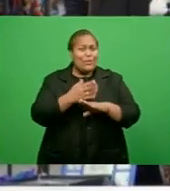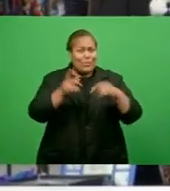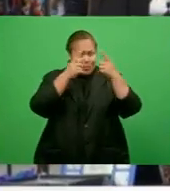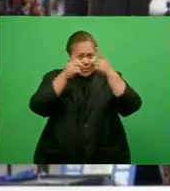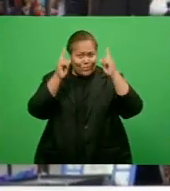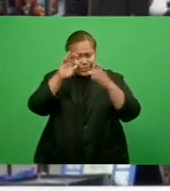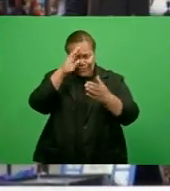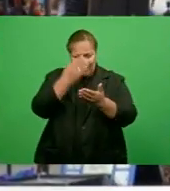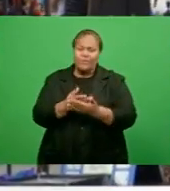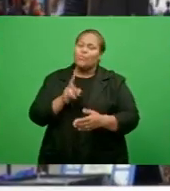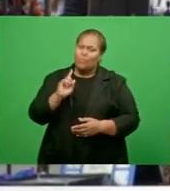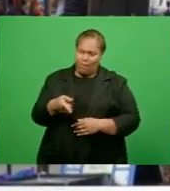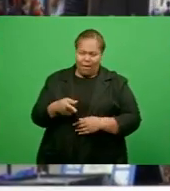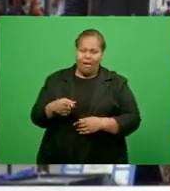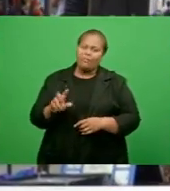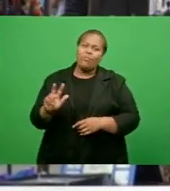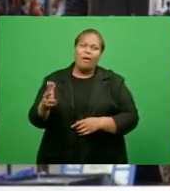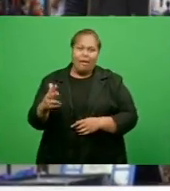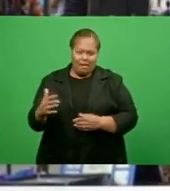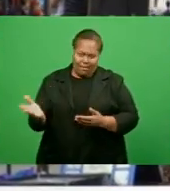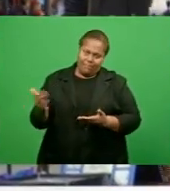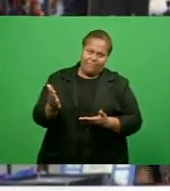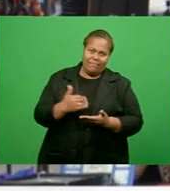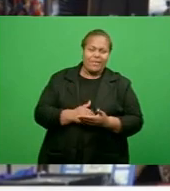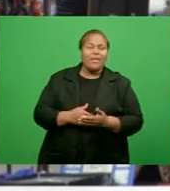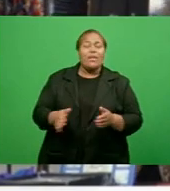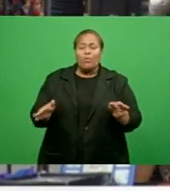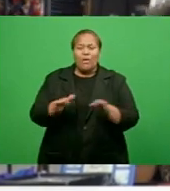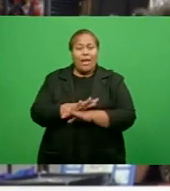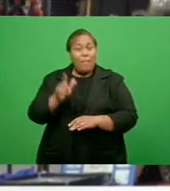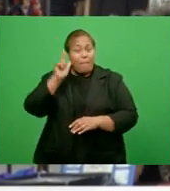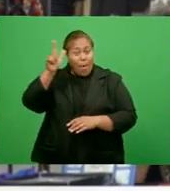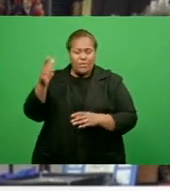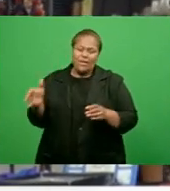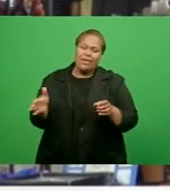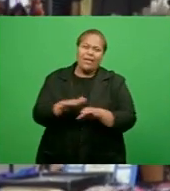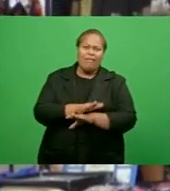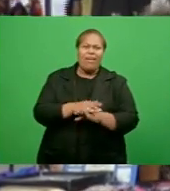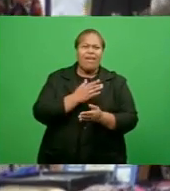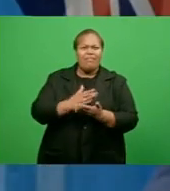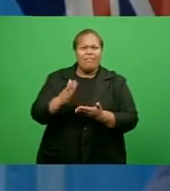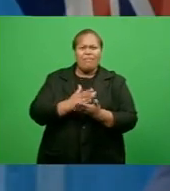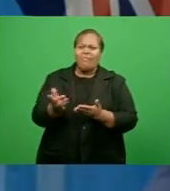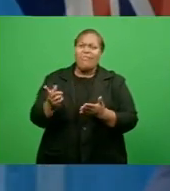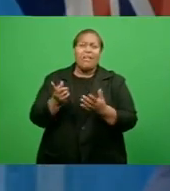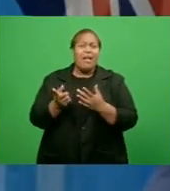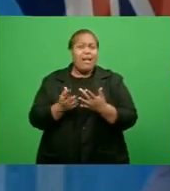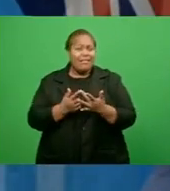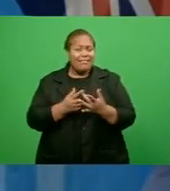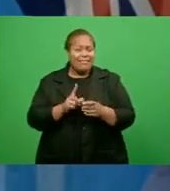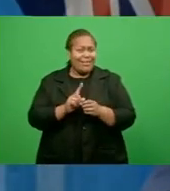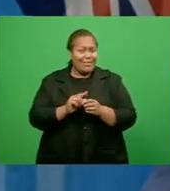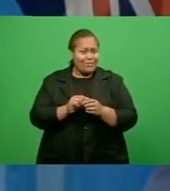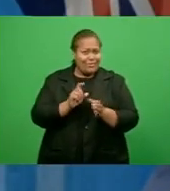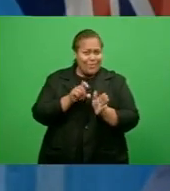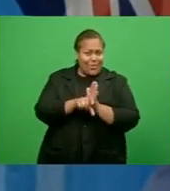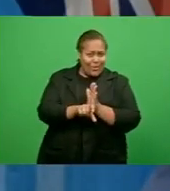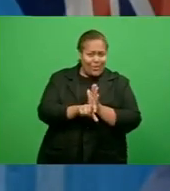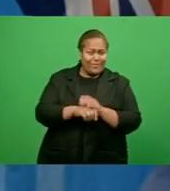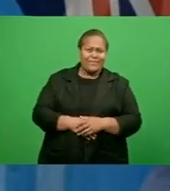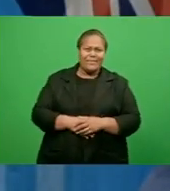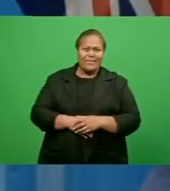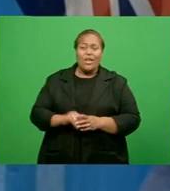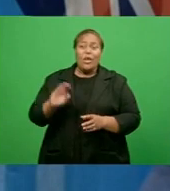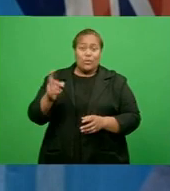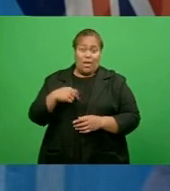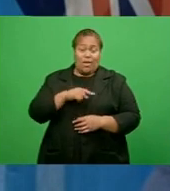relevant sectorial wage rate, cover FNPF and any additional costs. To prevent this initiative from curtailing existing